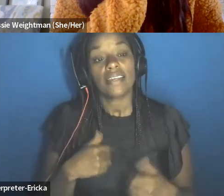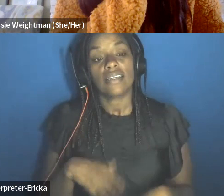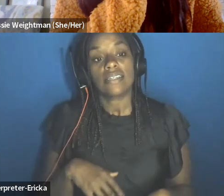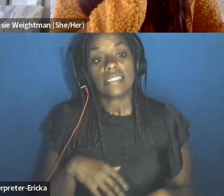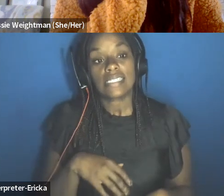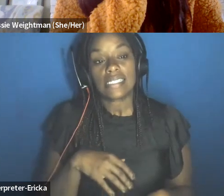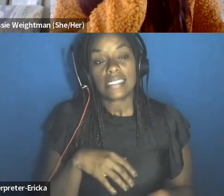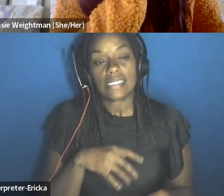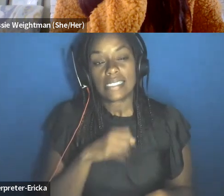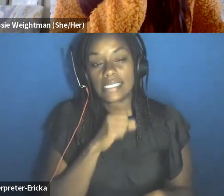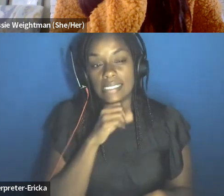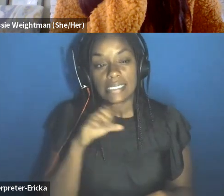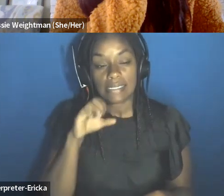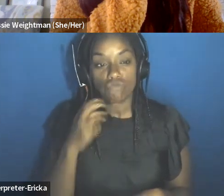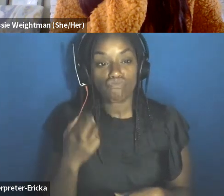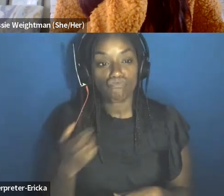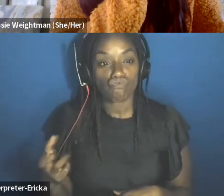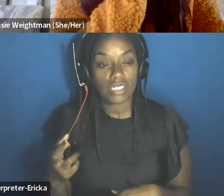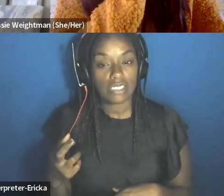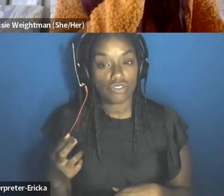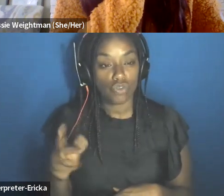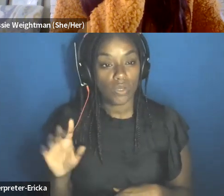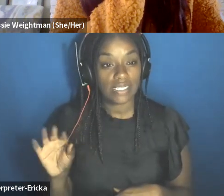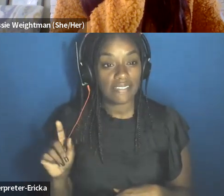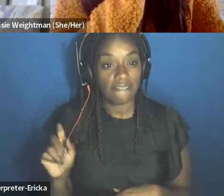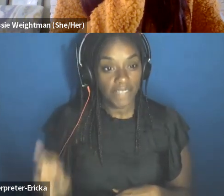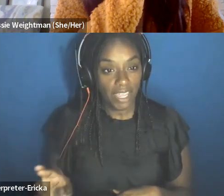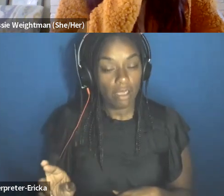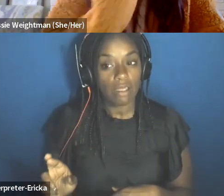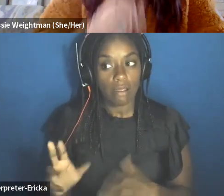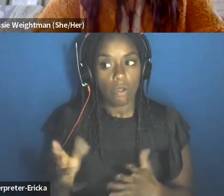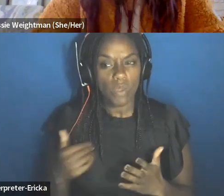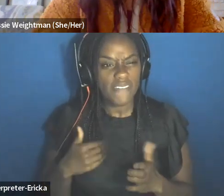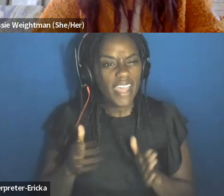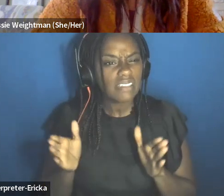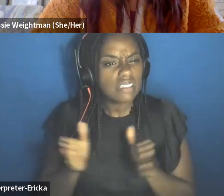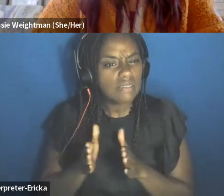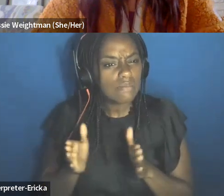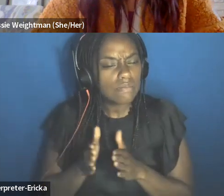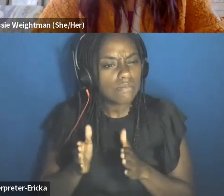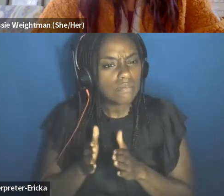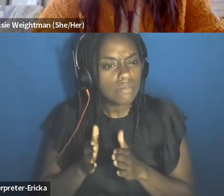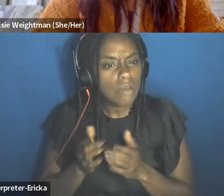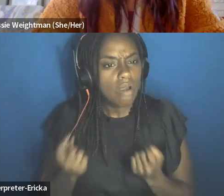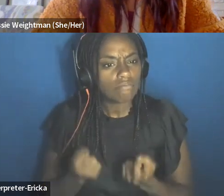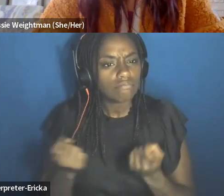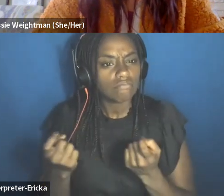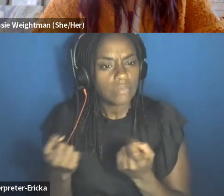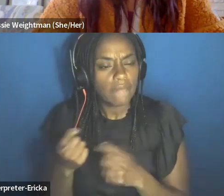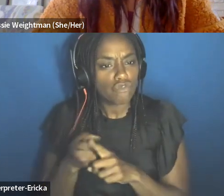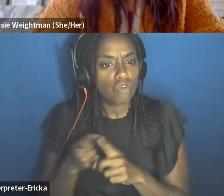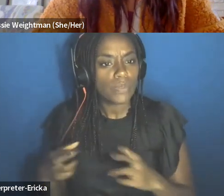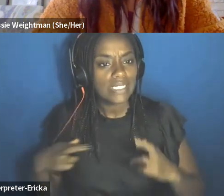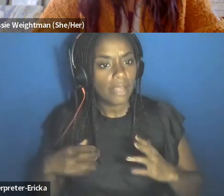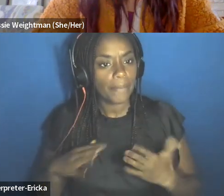And that's big because there's been small ones put on by like the retirement communities and things like that.